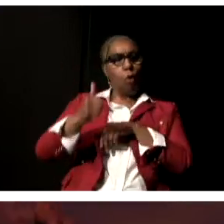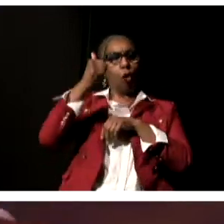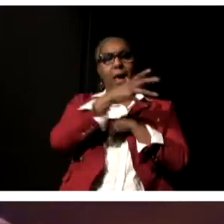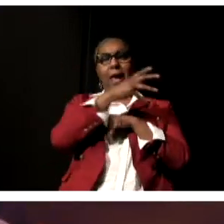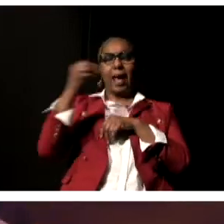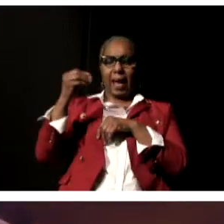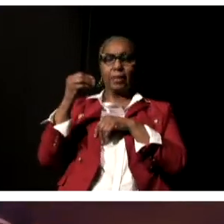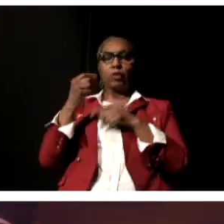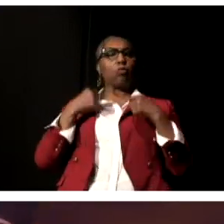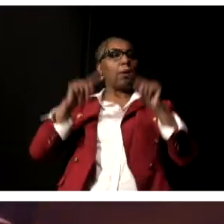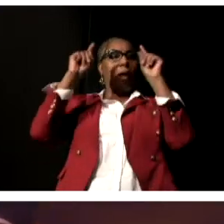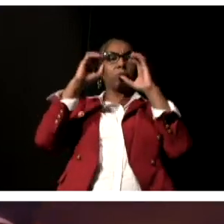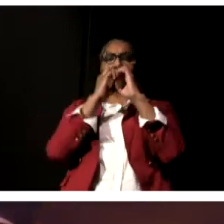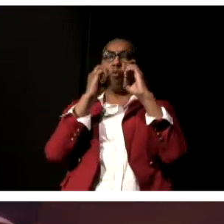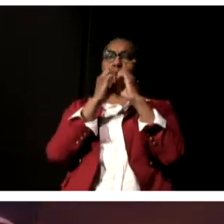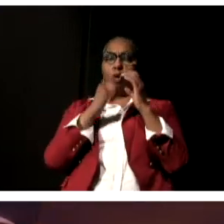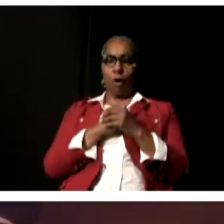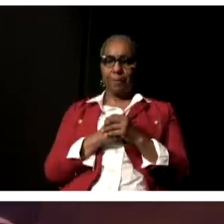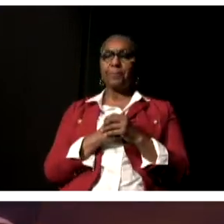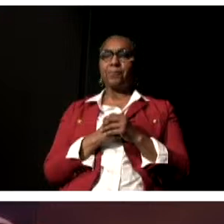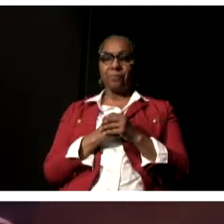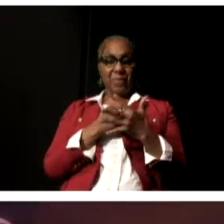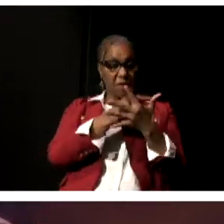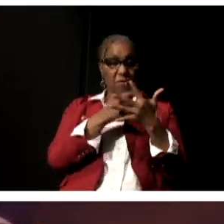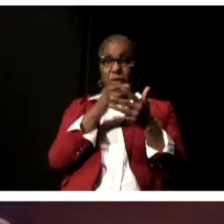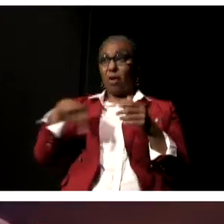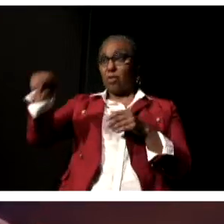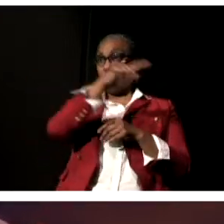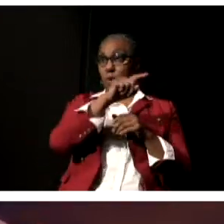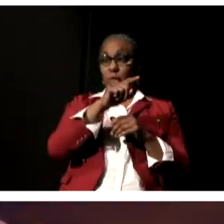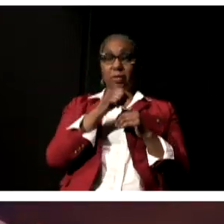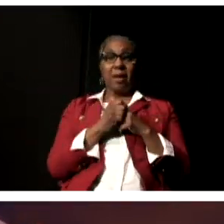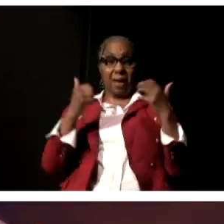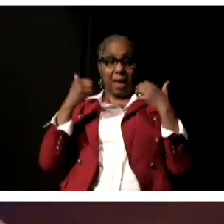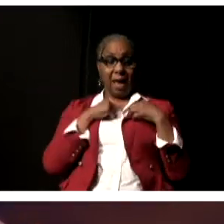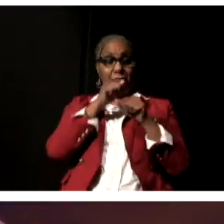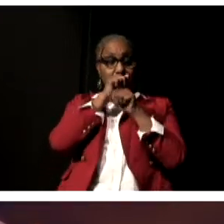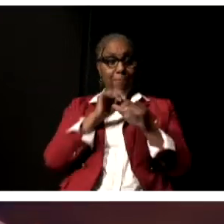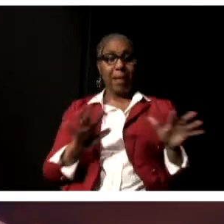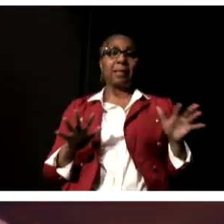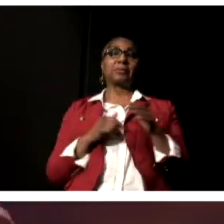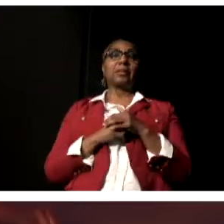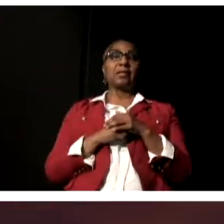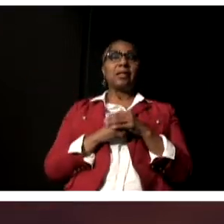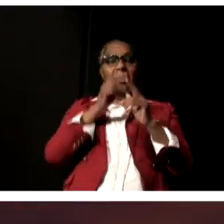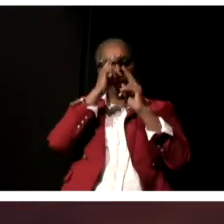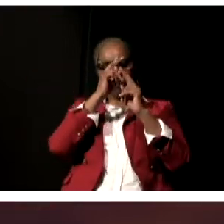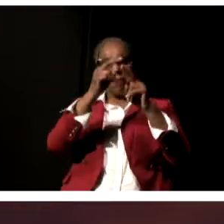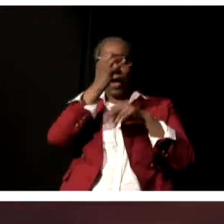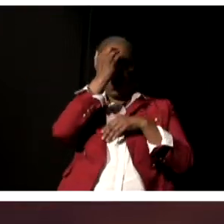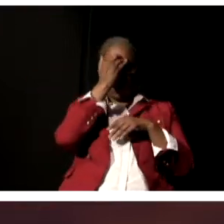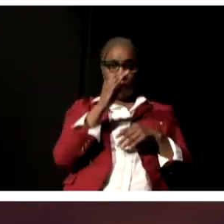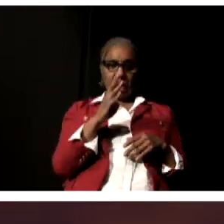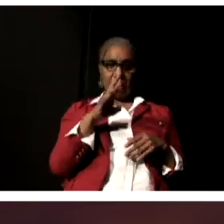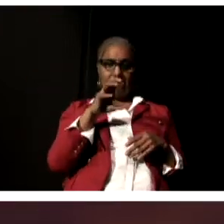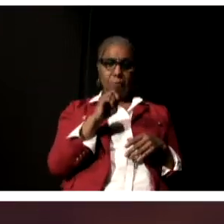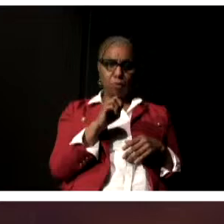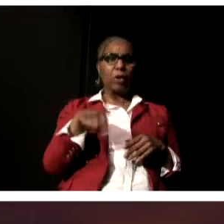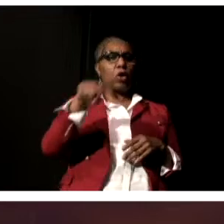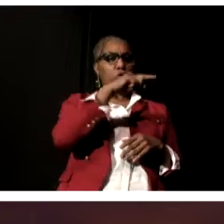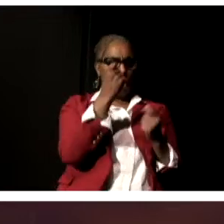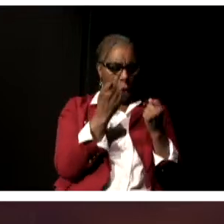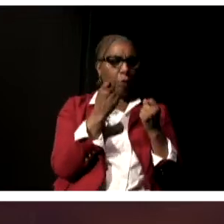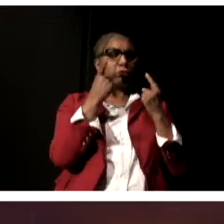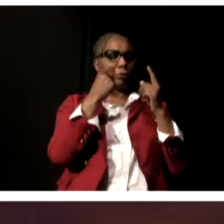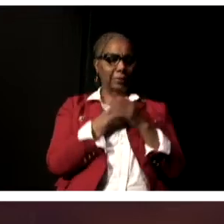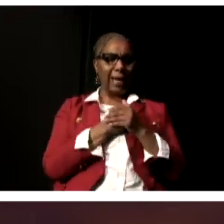and to accomplish more. Those of you who had the blessing and the privilege of knowing Bruce, you